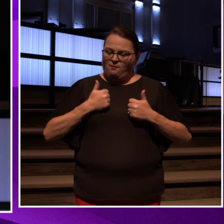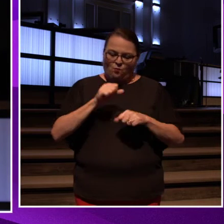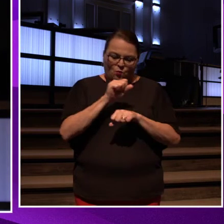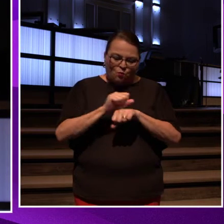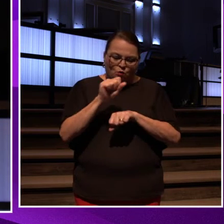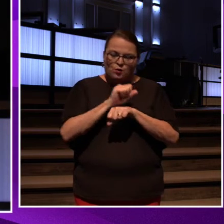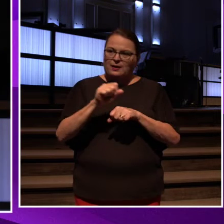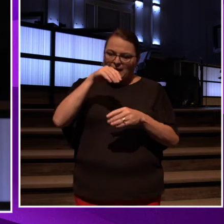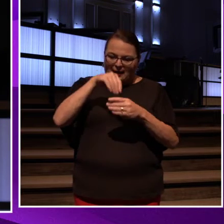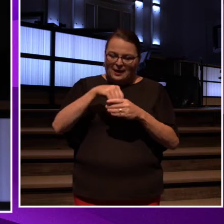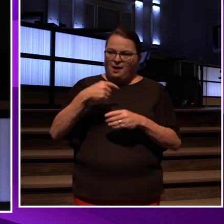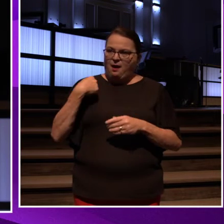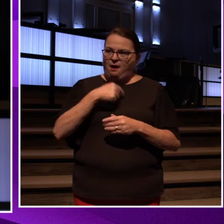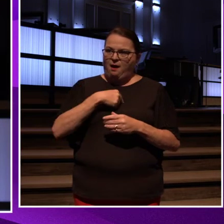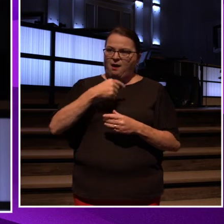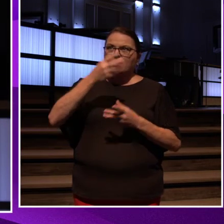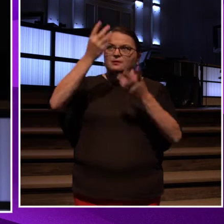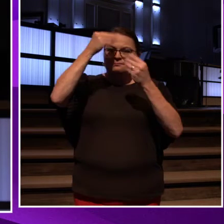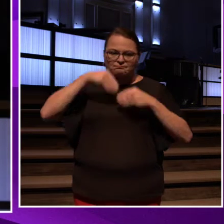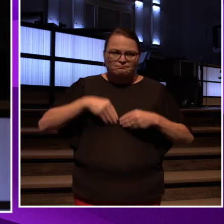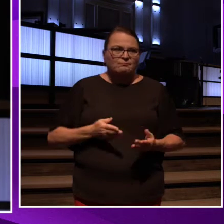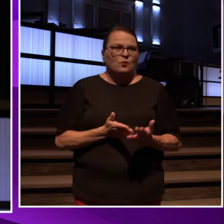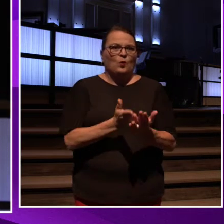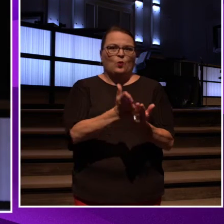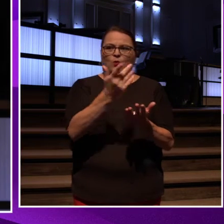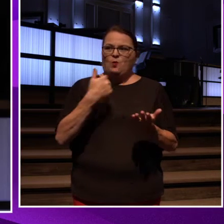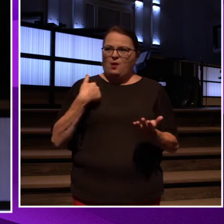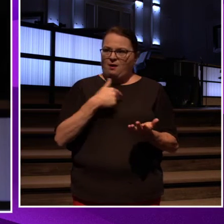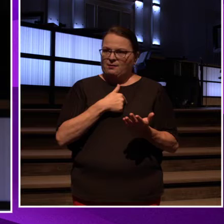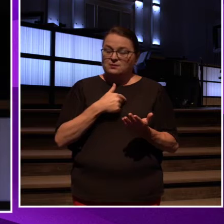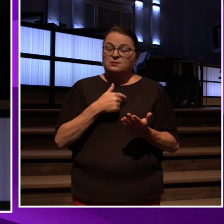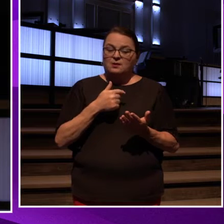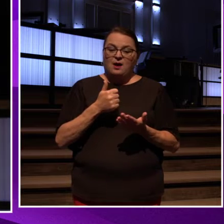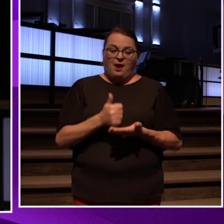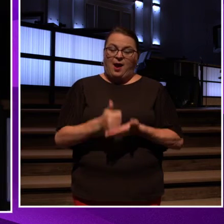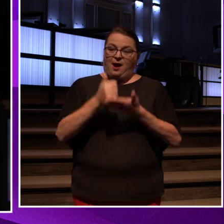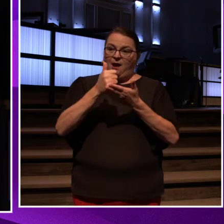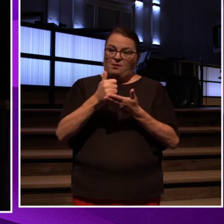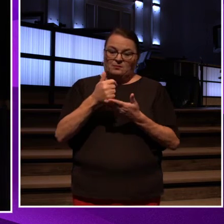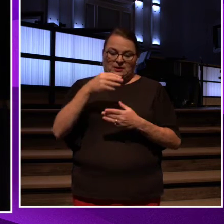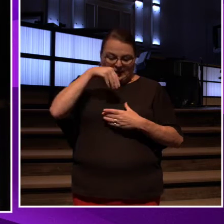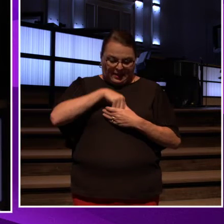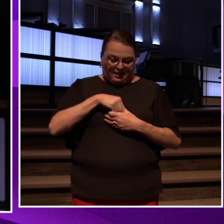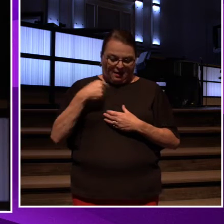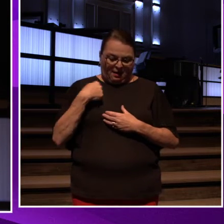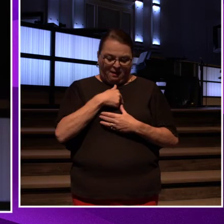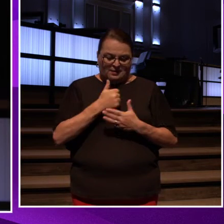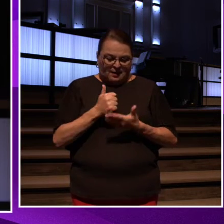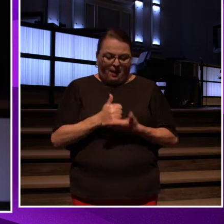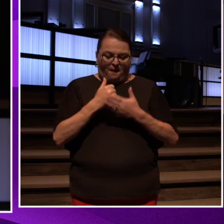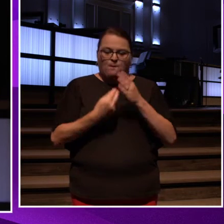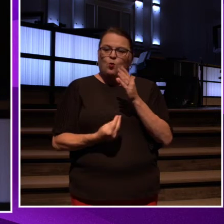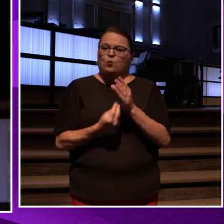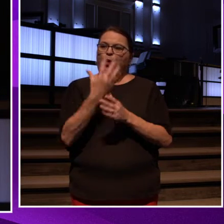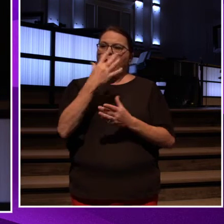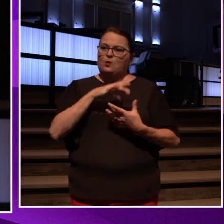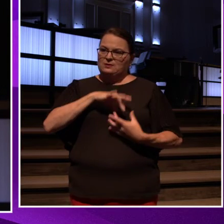and through us. The gospel has to work in us to help us grow spiritually, not just